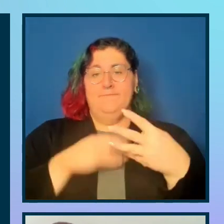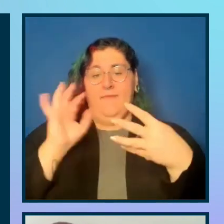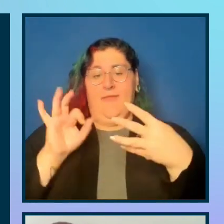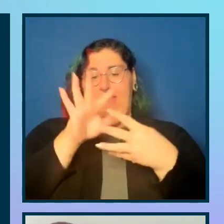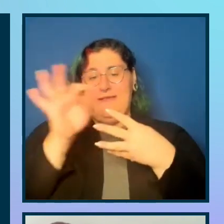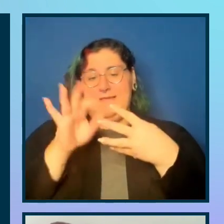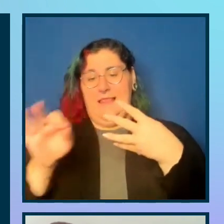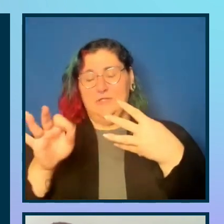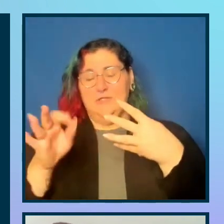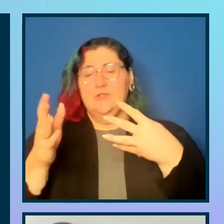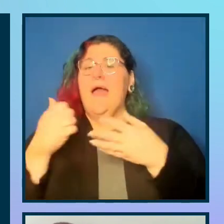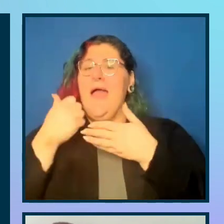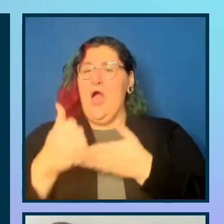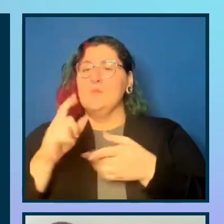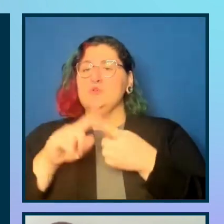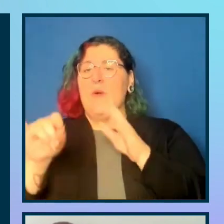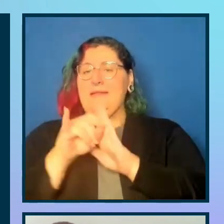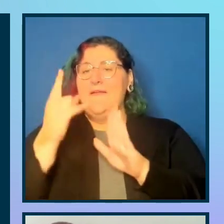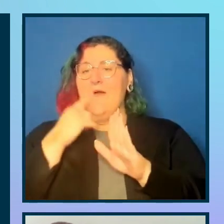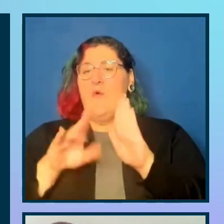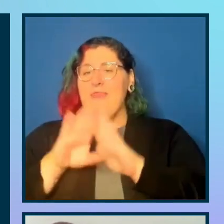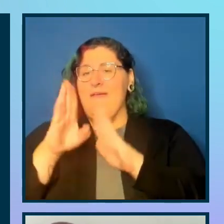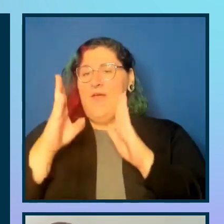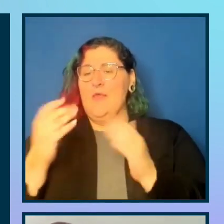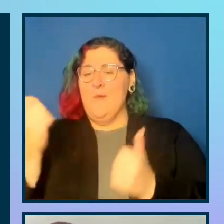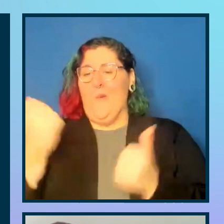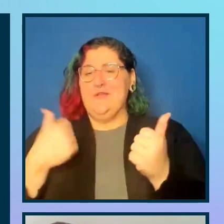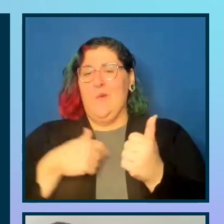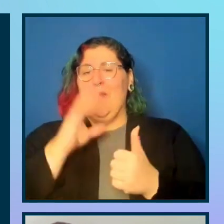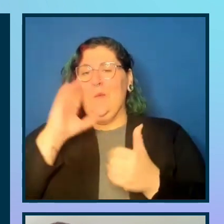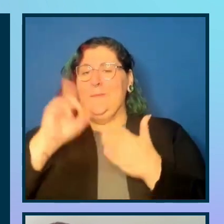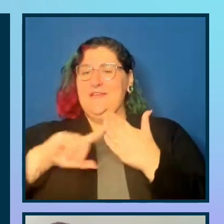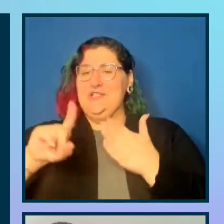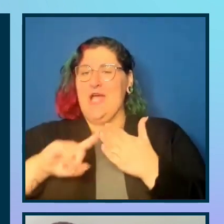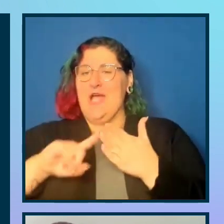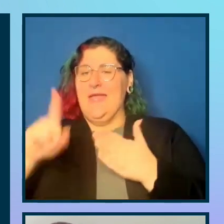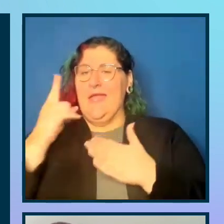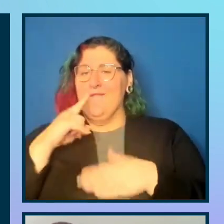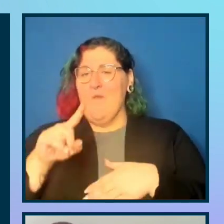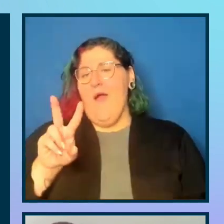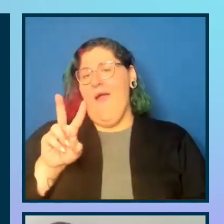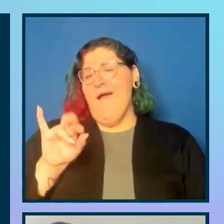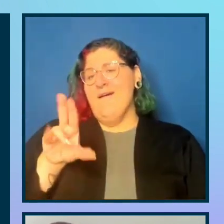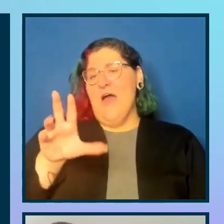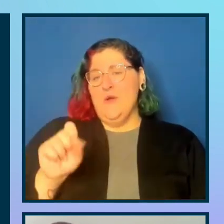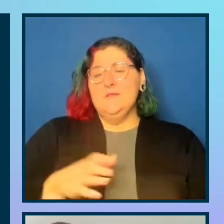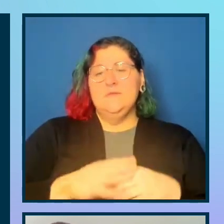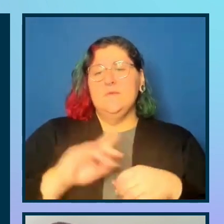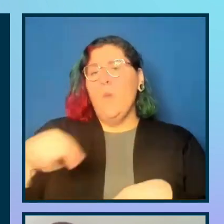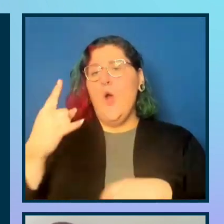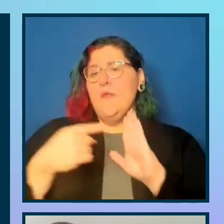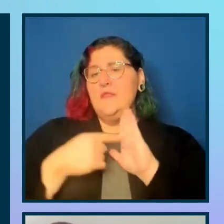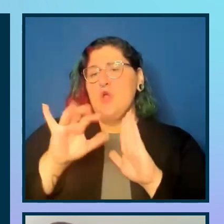currently selected branch, which will be scanned, and is located next to each project card. Of particular note, we only display this branch dropdown when we